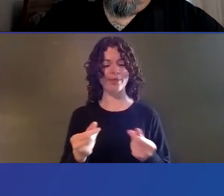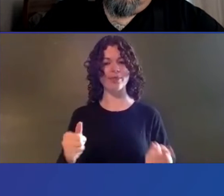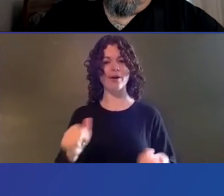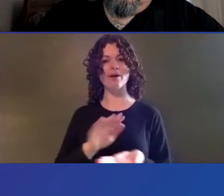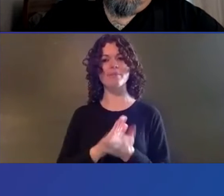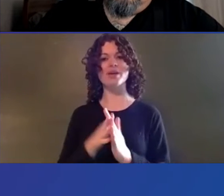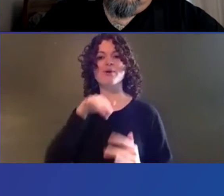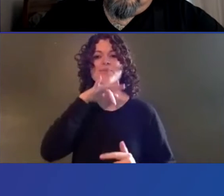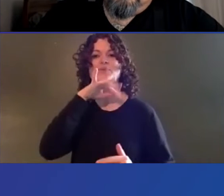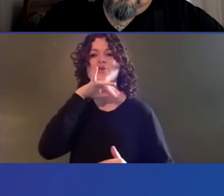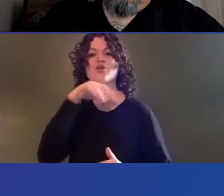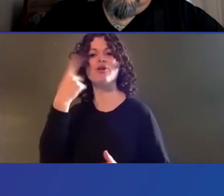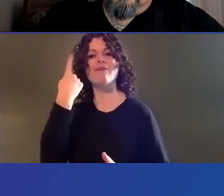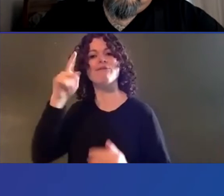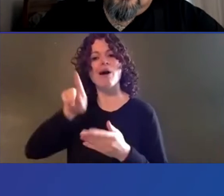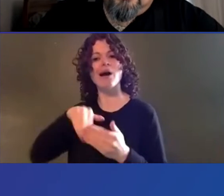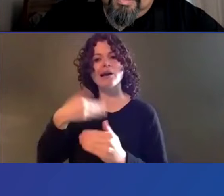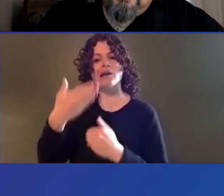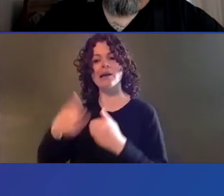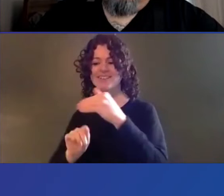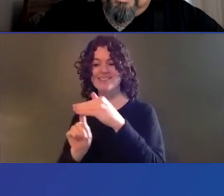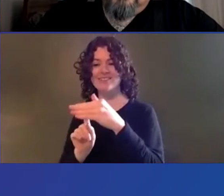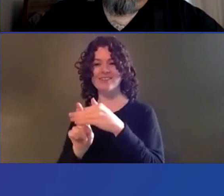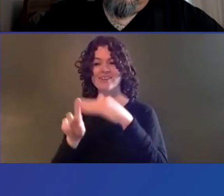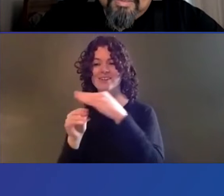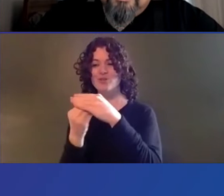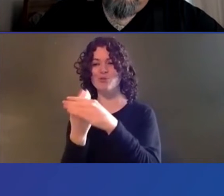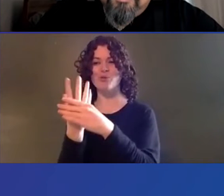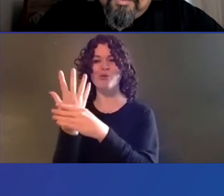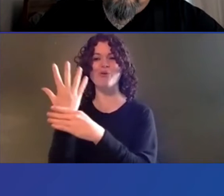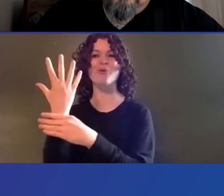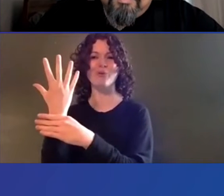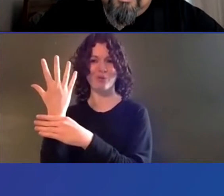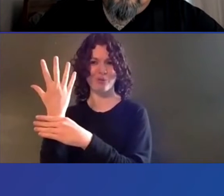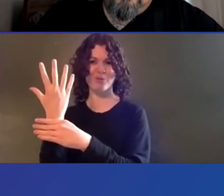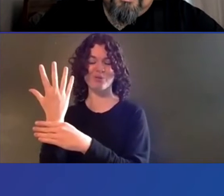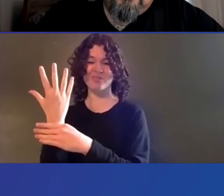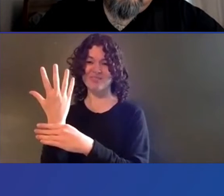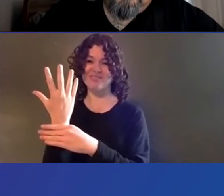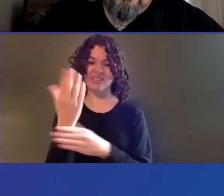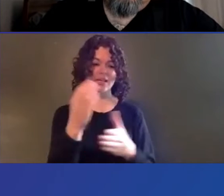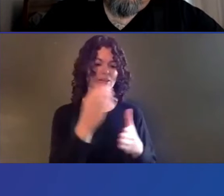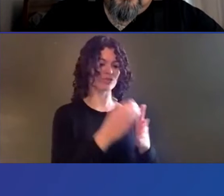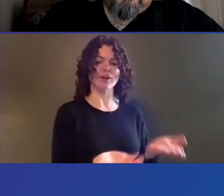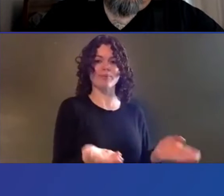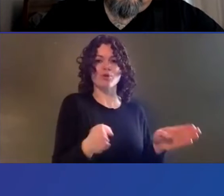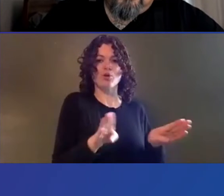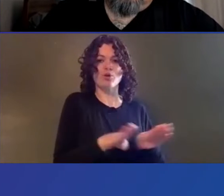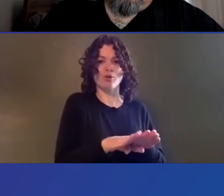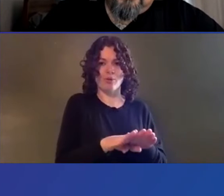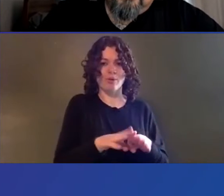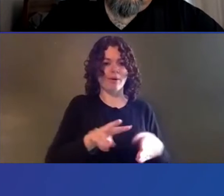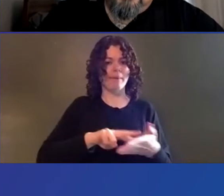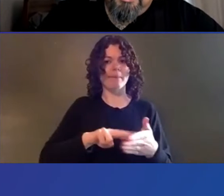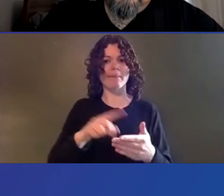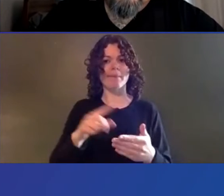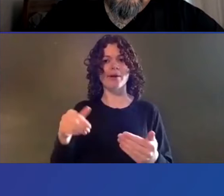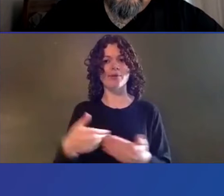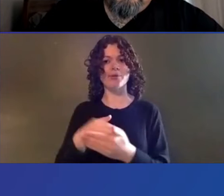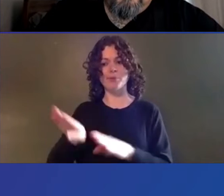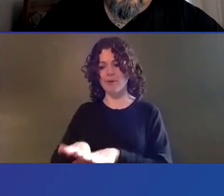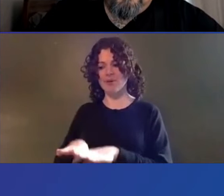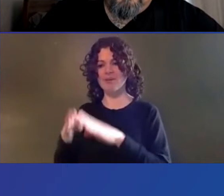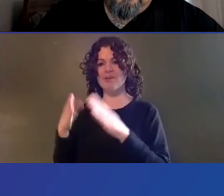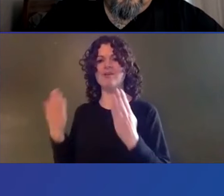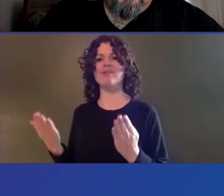go because it just needs to go. And that's the end. And that's it. Sometimes that chapter is over and there's something else that comes next. I